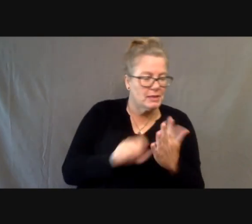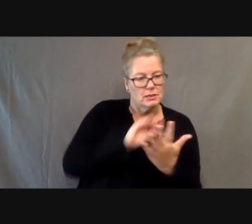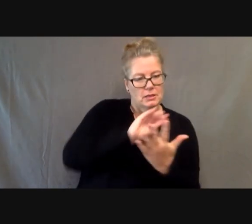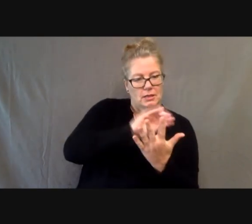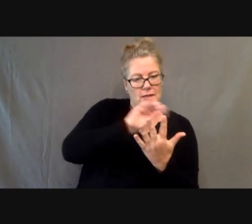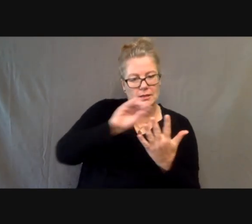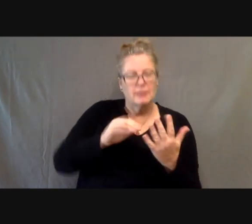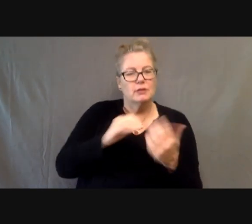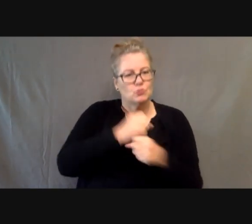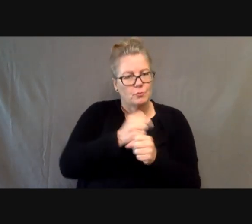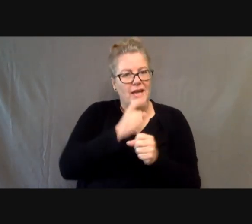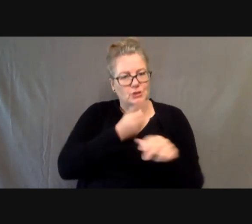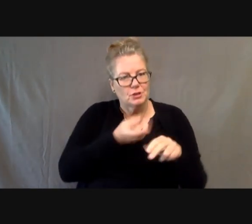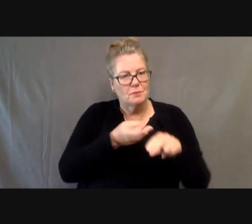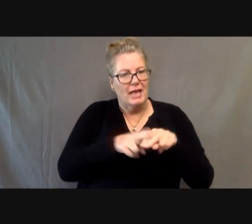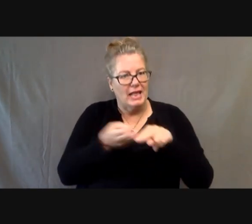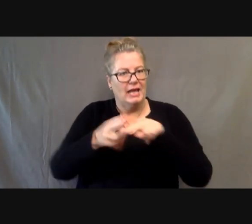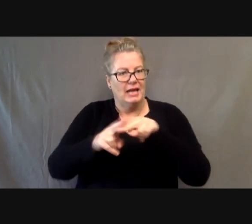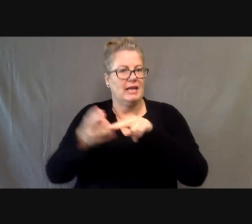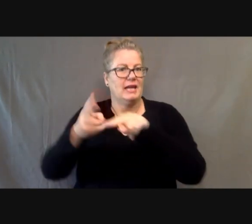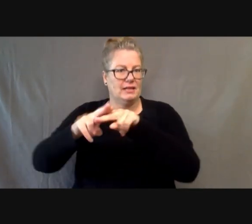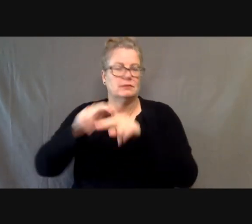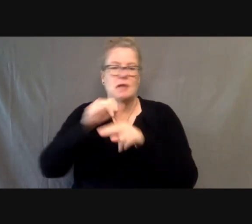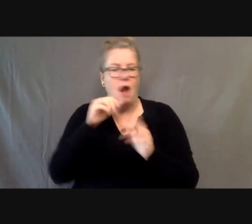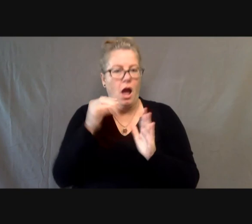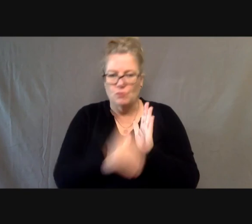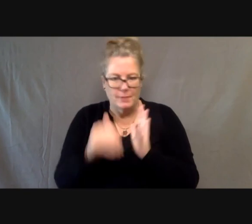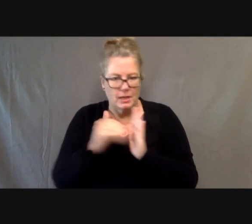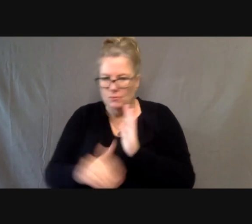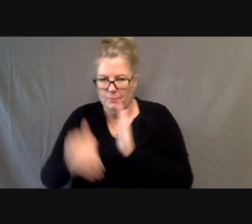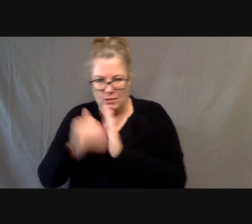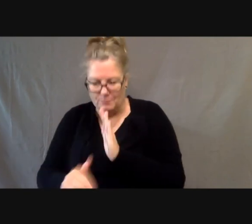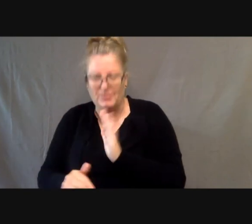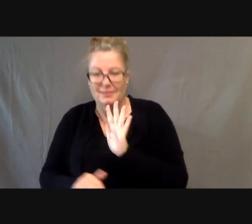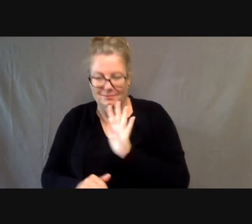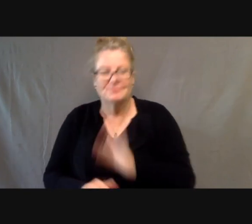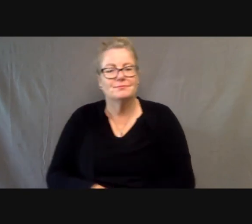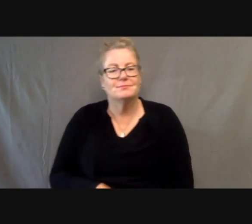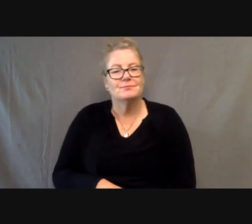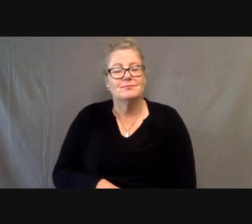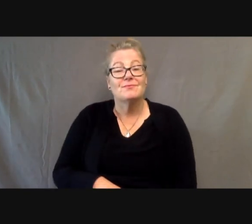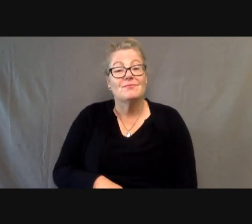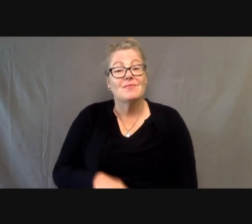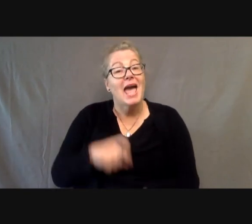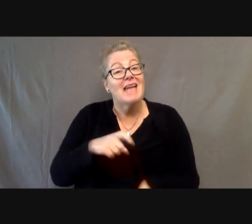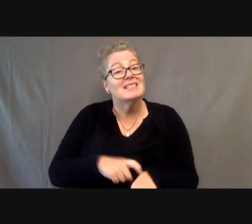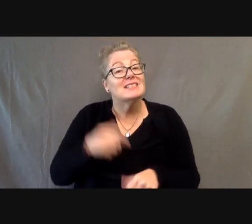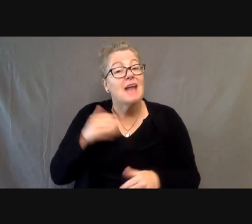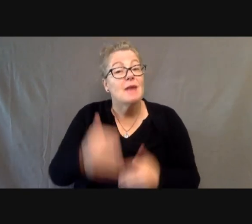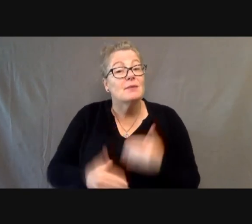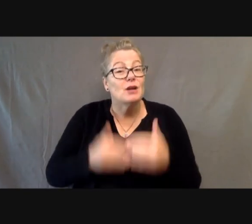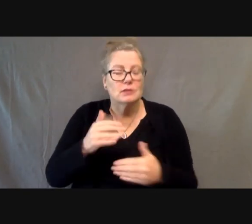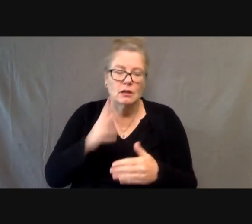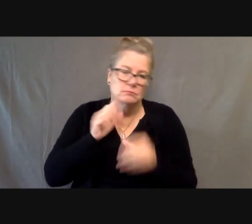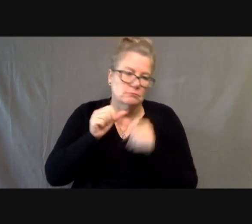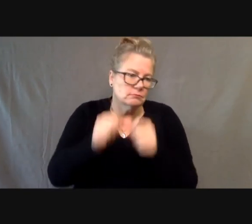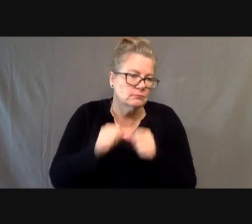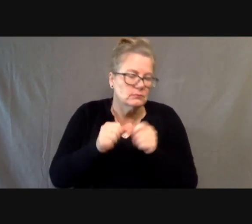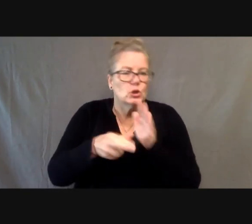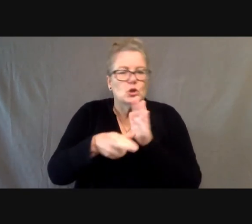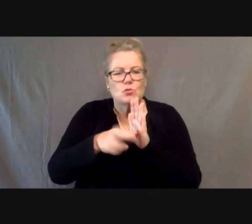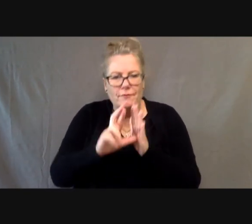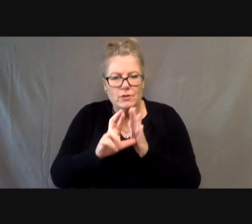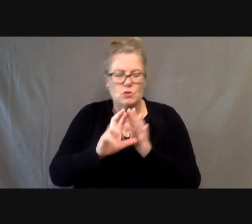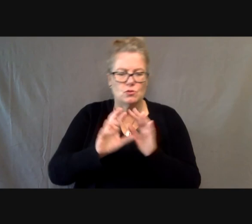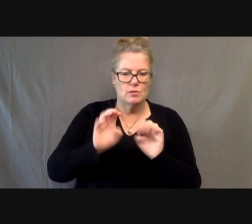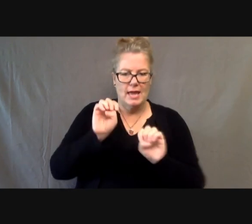also think that as time goes on and as we have more content, it's going to be a process of continual review and continuing to evaluate